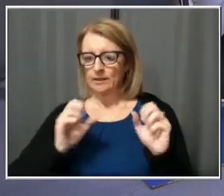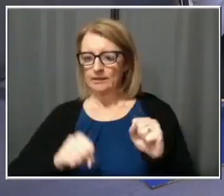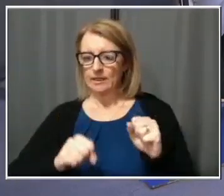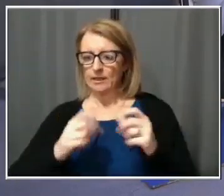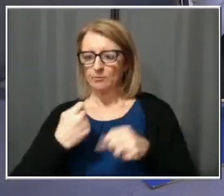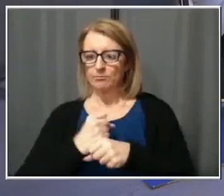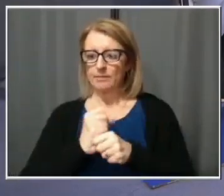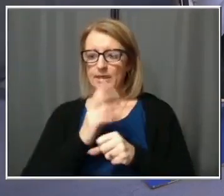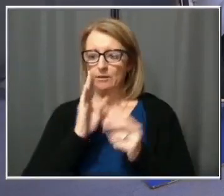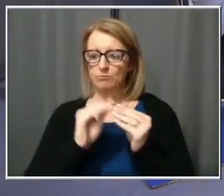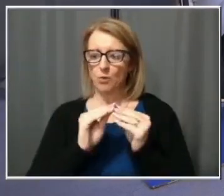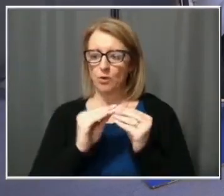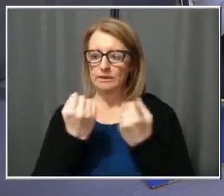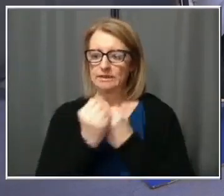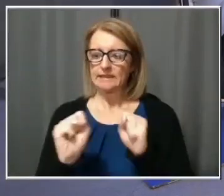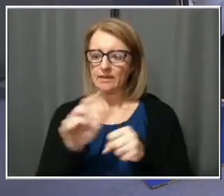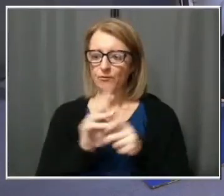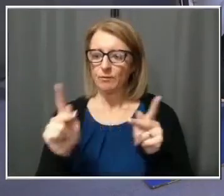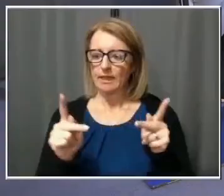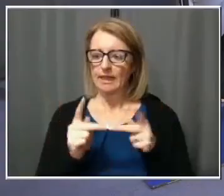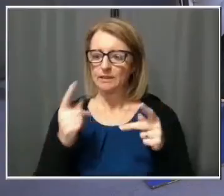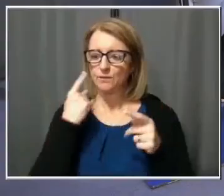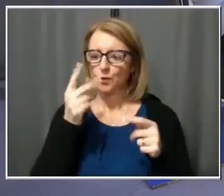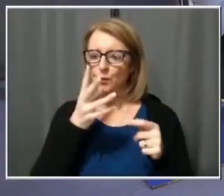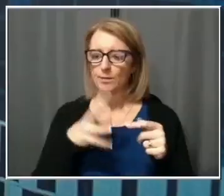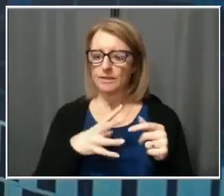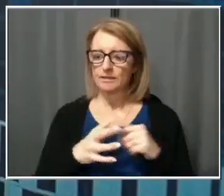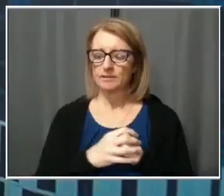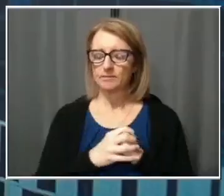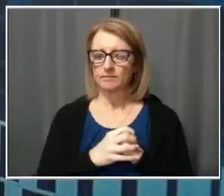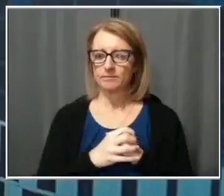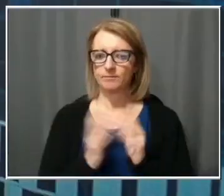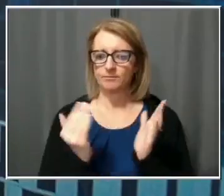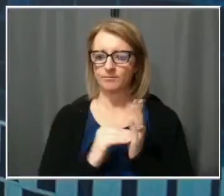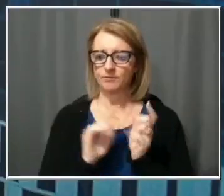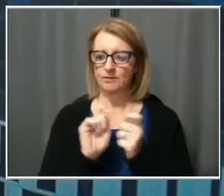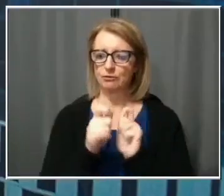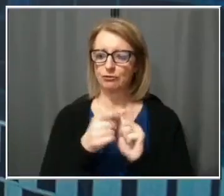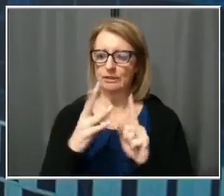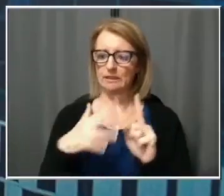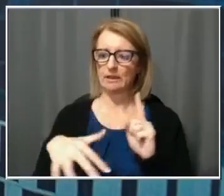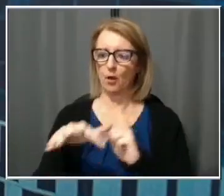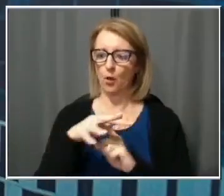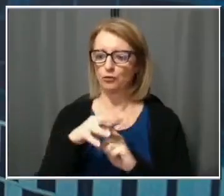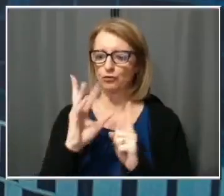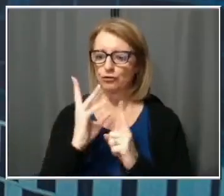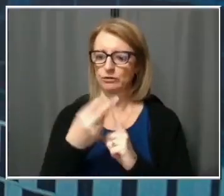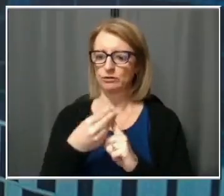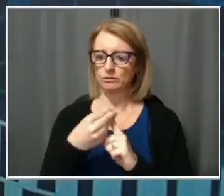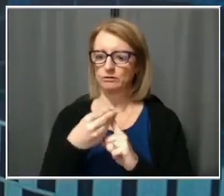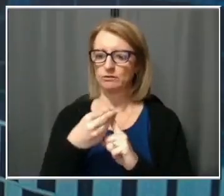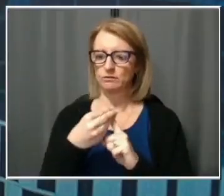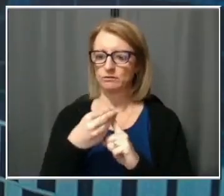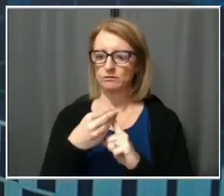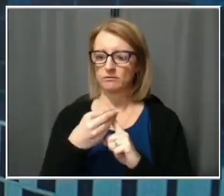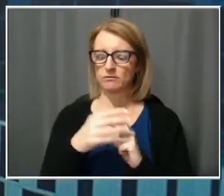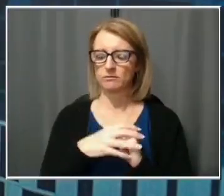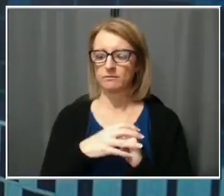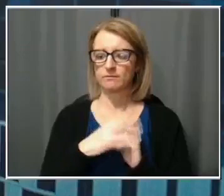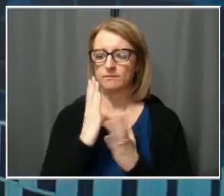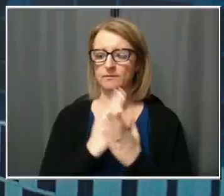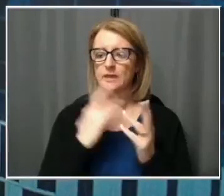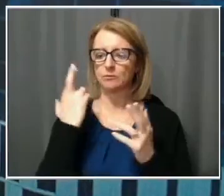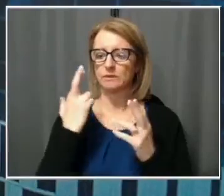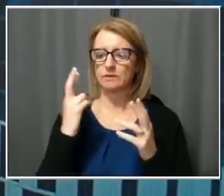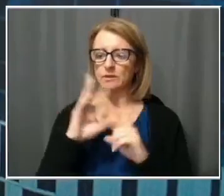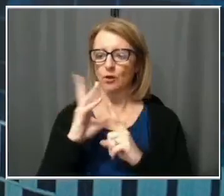a safe space for women? Thoughts? Yeah, I think, again, it's changing the culture and the dialogue, right? For some reason, for years, the culture